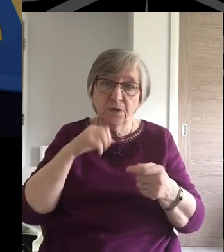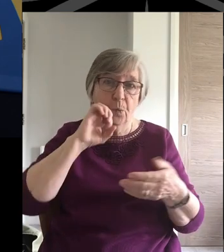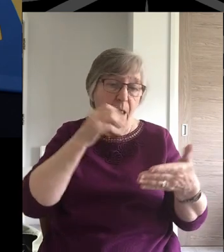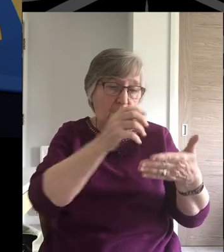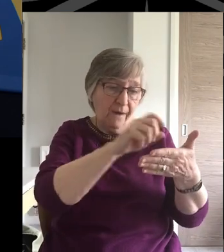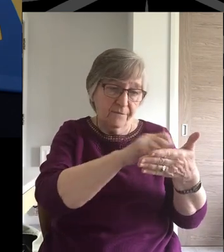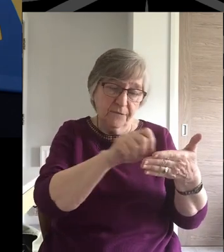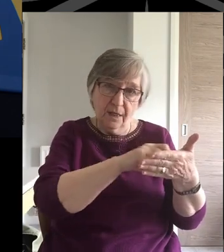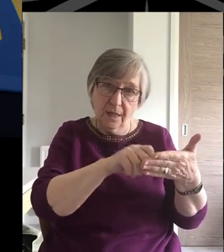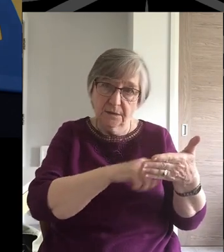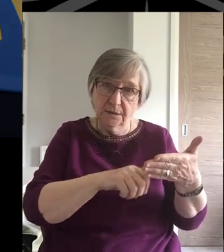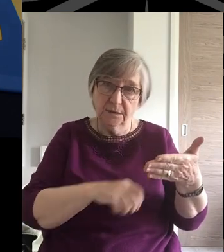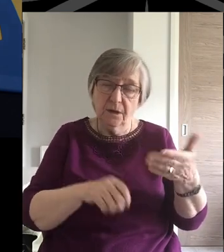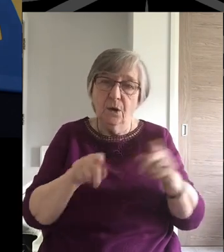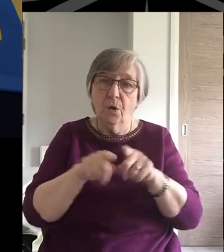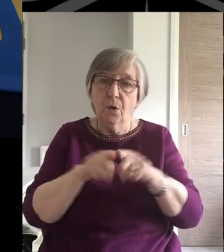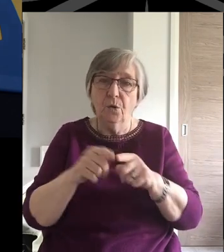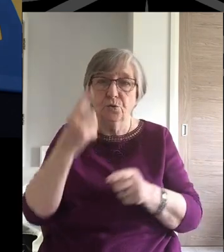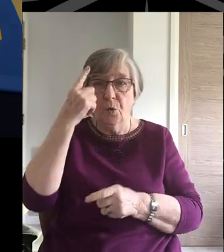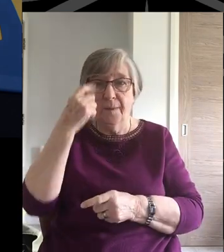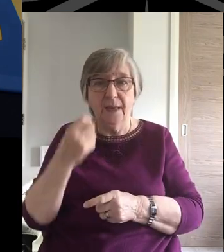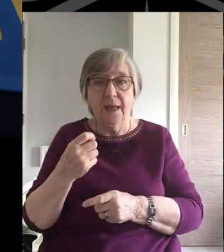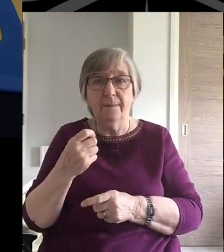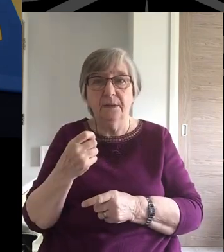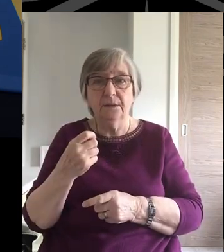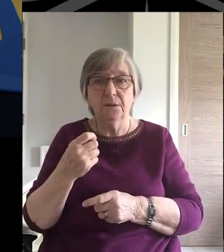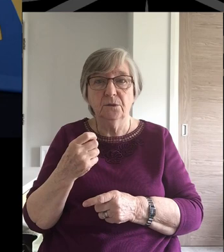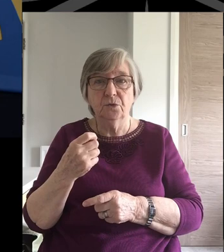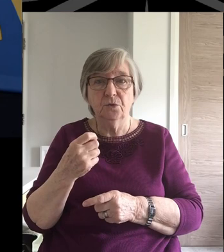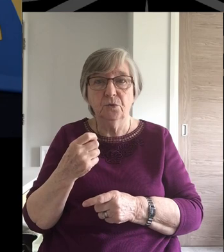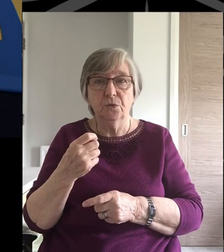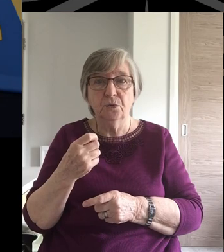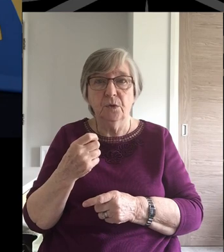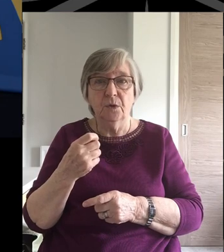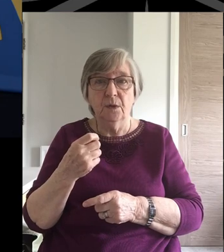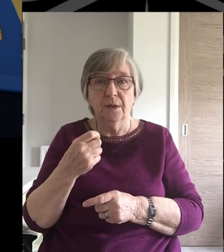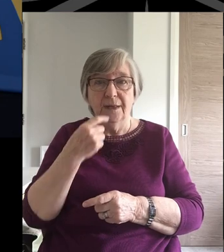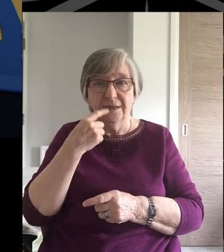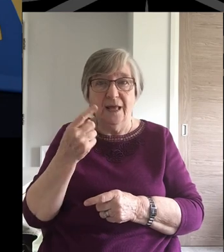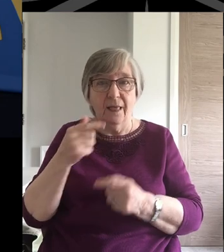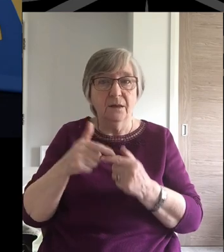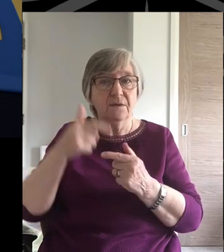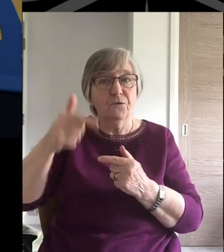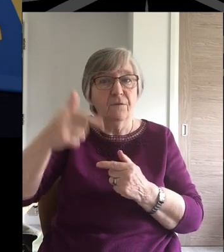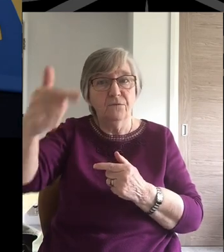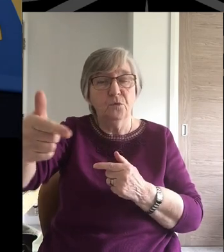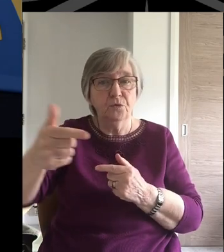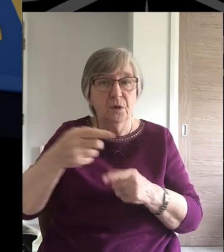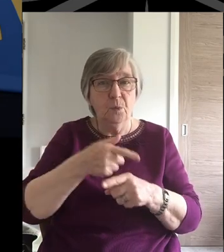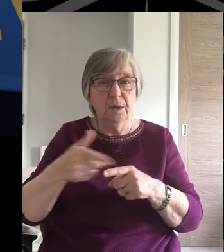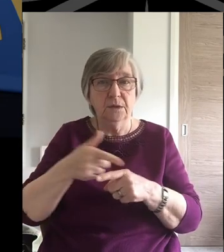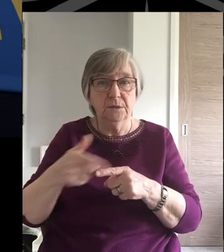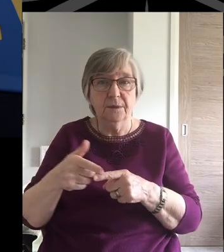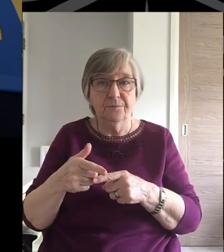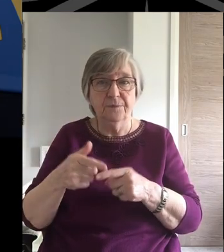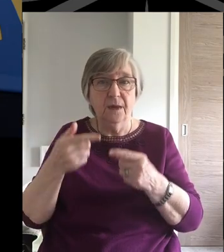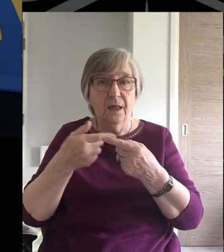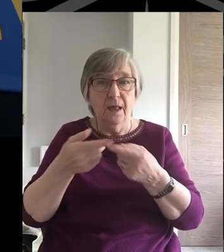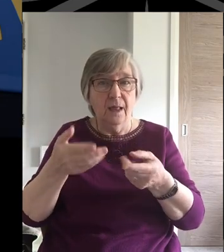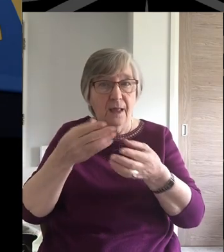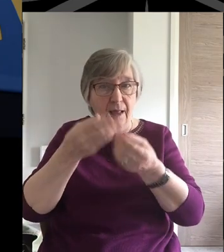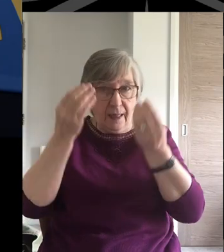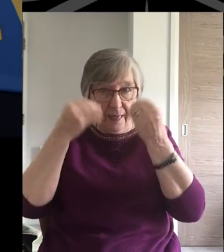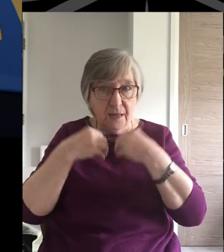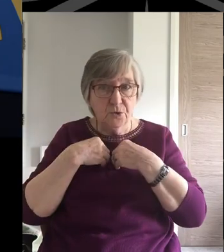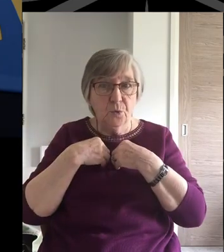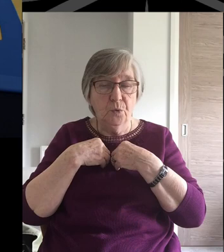also be able to guide us what's going ahead for future weeks. But let us know you're